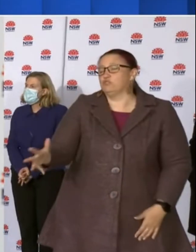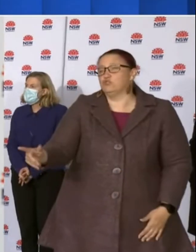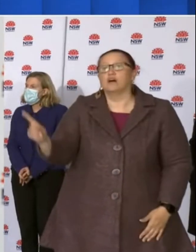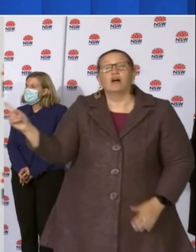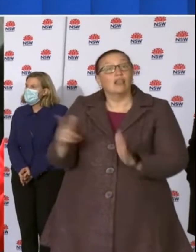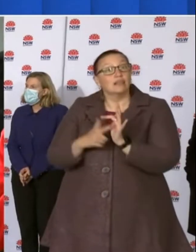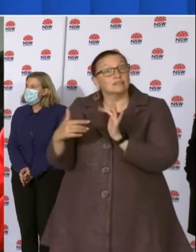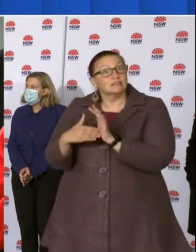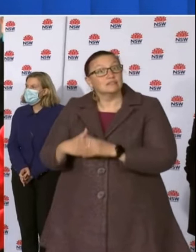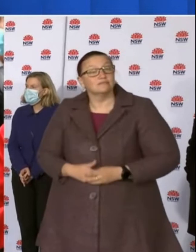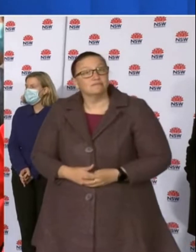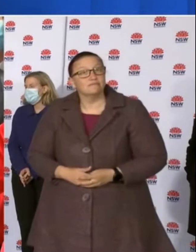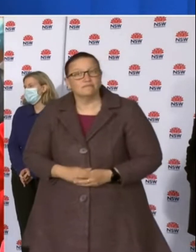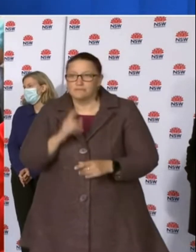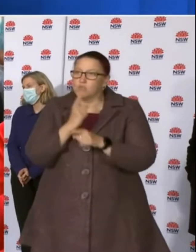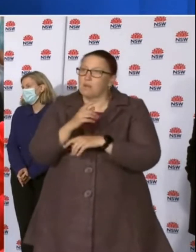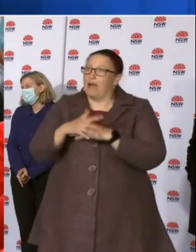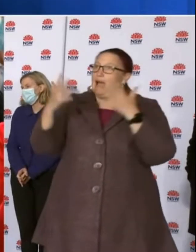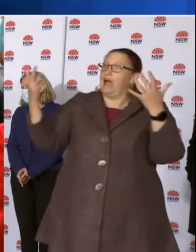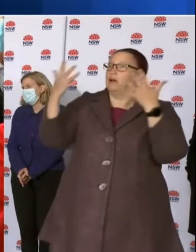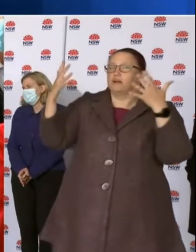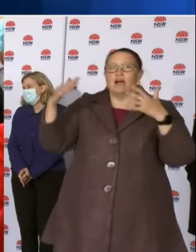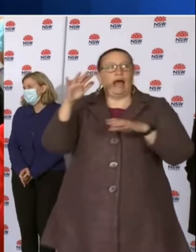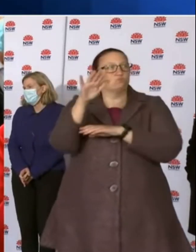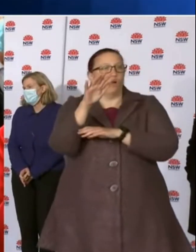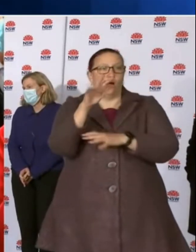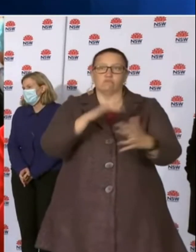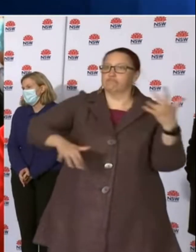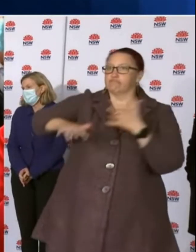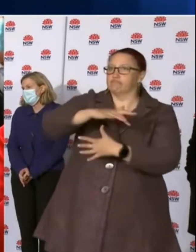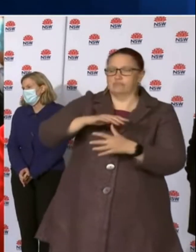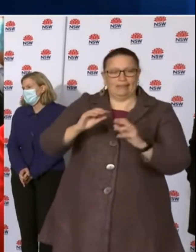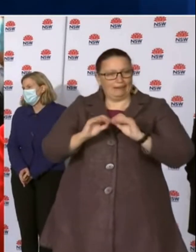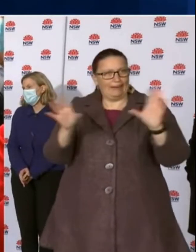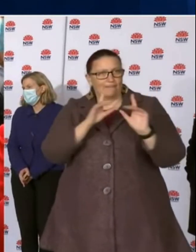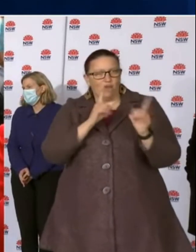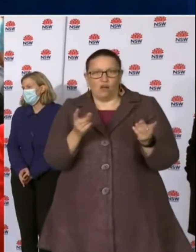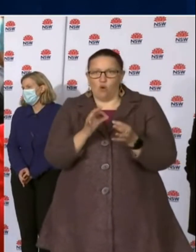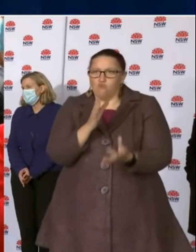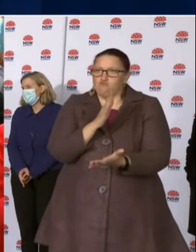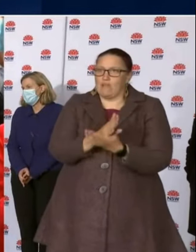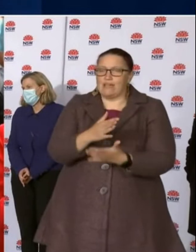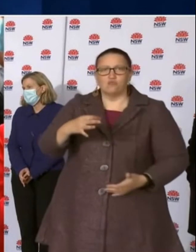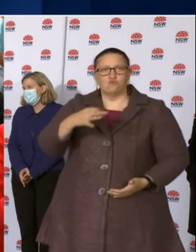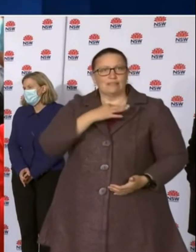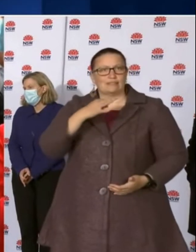the outdoor advice, Yes, there is clear advice that there's no real risk outside. Minister Elliott is. Sorry, no,